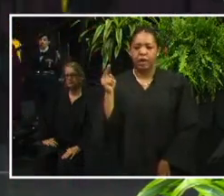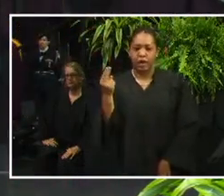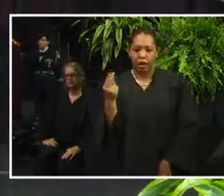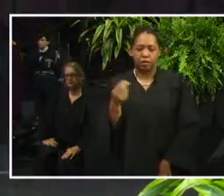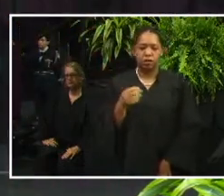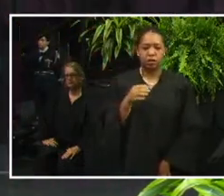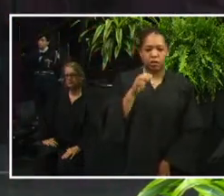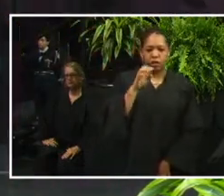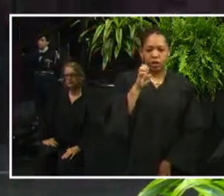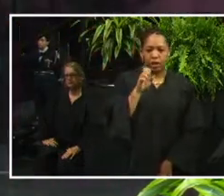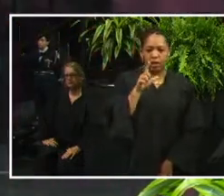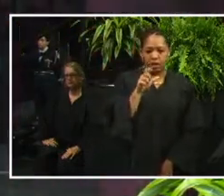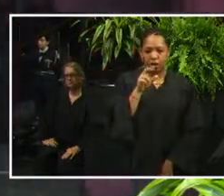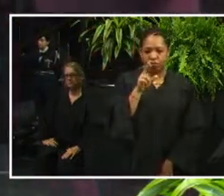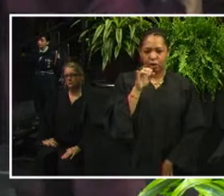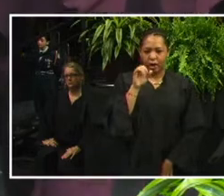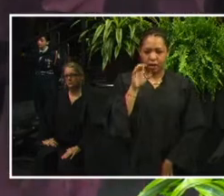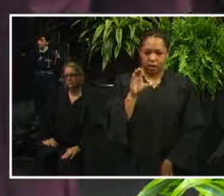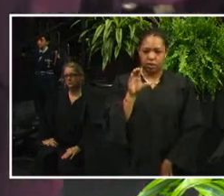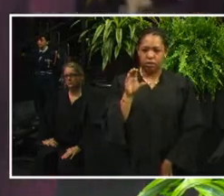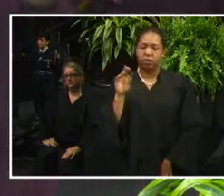Alaric Alani Hodge.